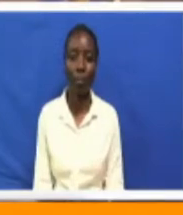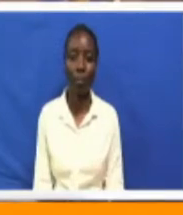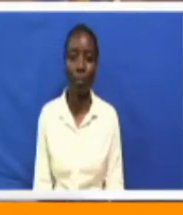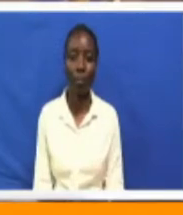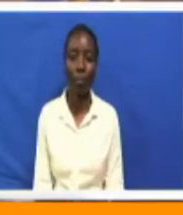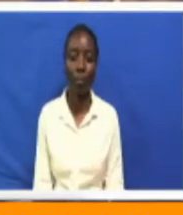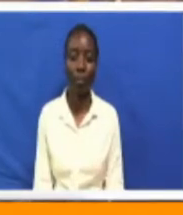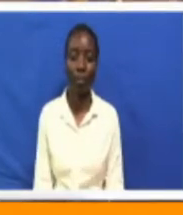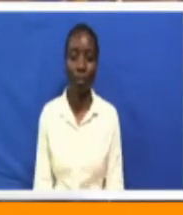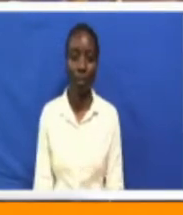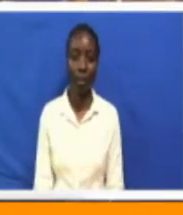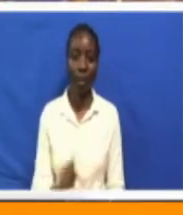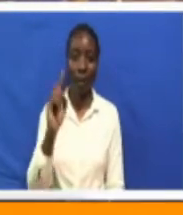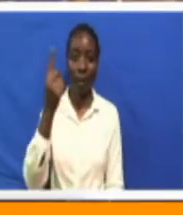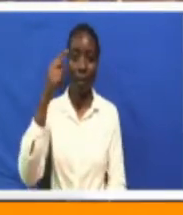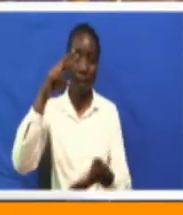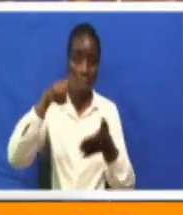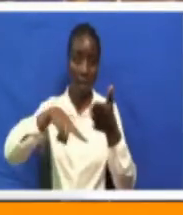yanyakati